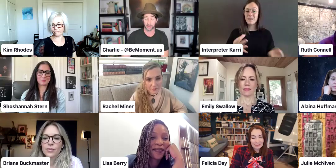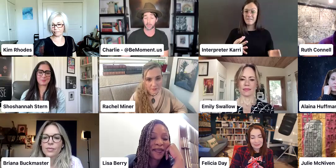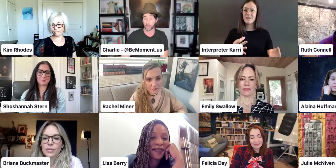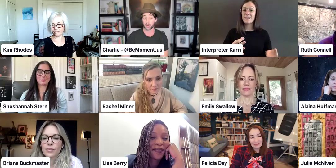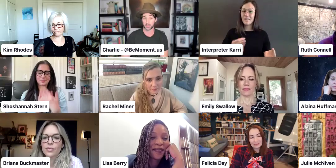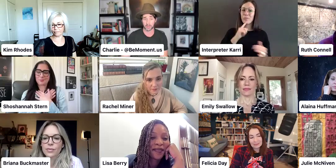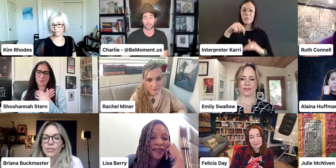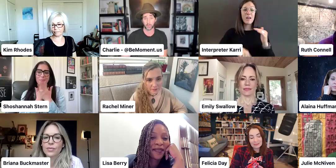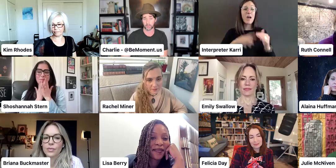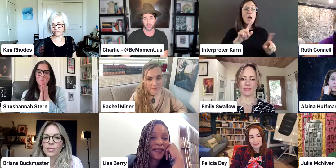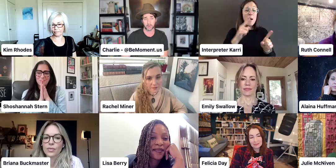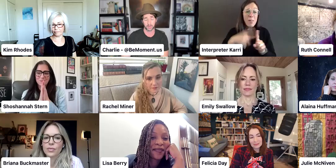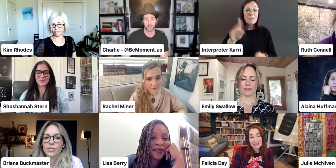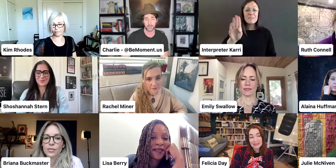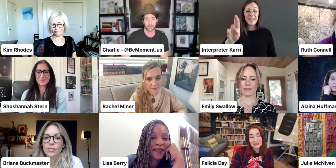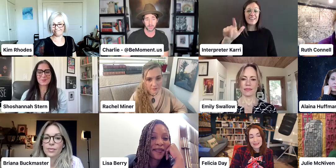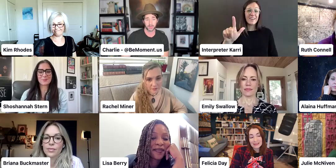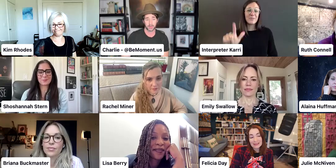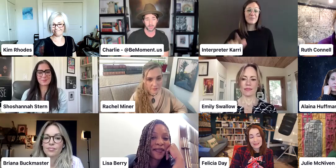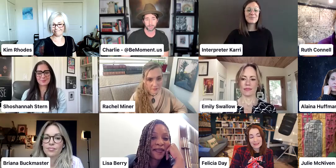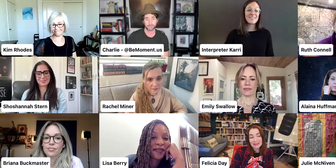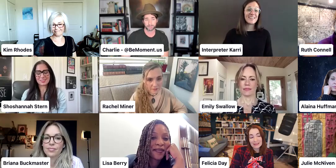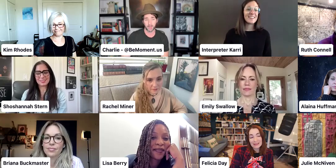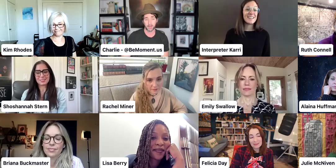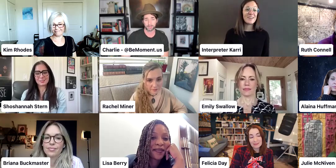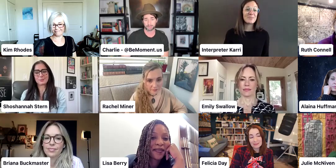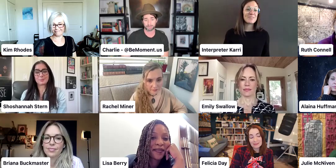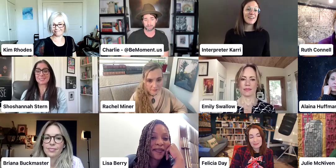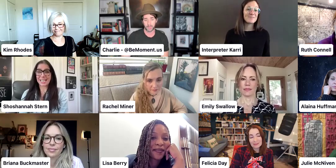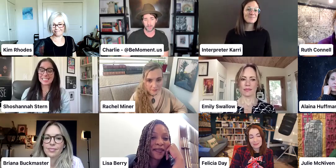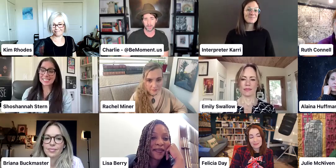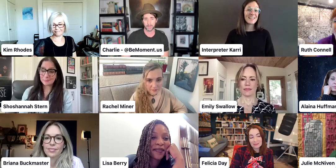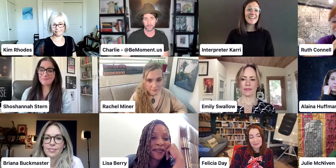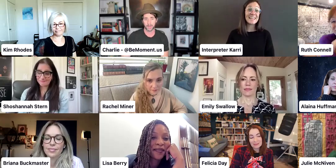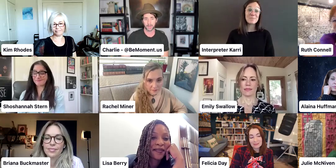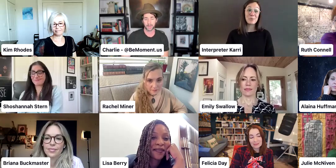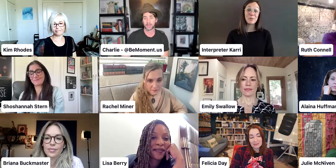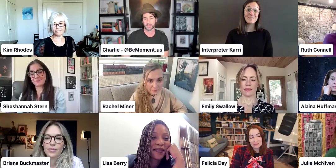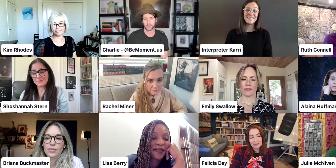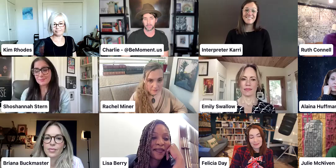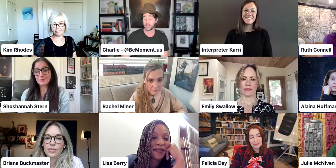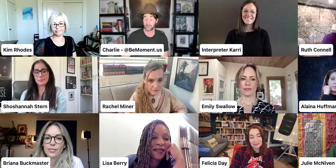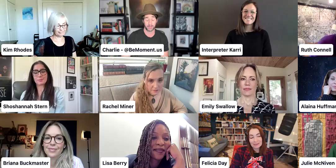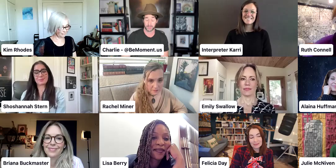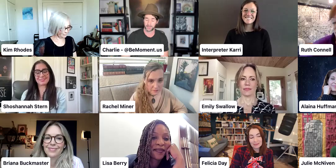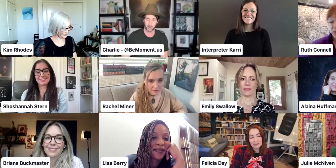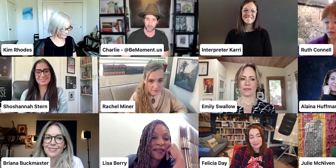profound. It's also brutal. It's a brutal show. Thank you. Thank you. And it's brutal.